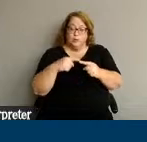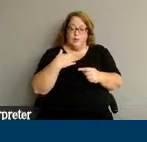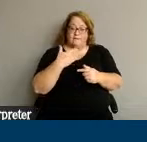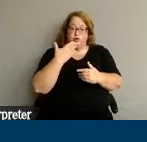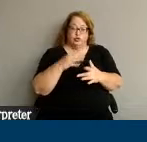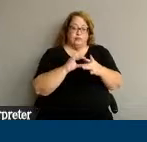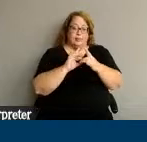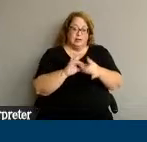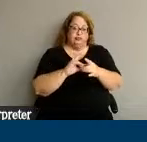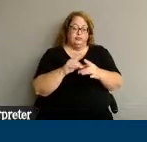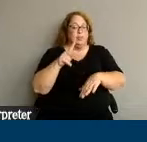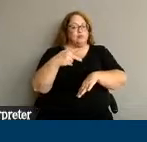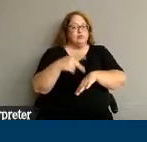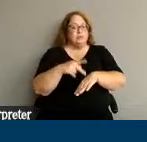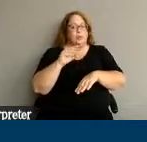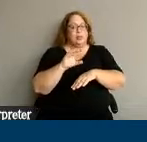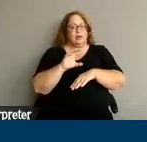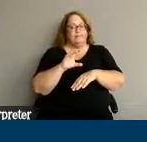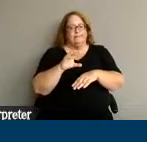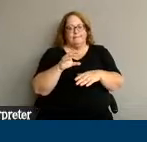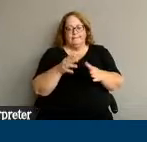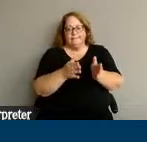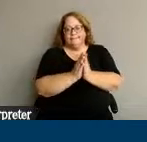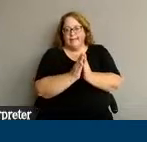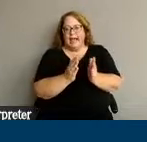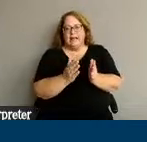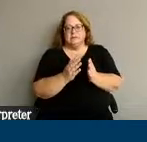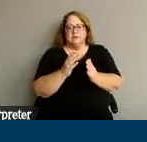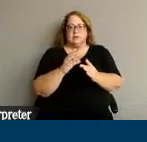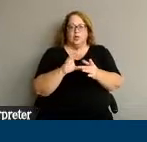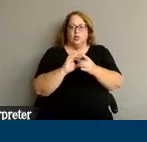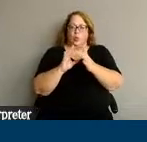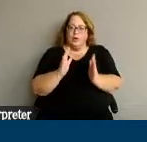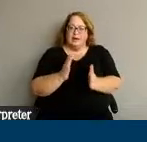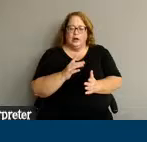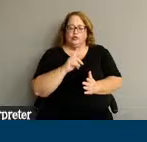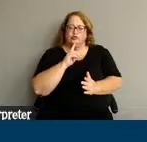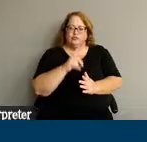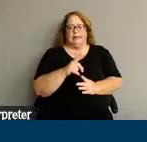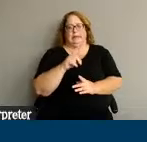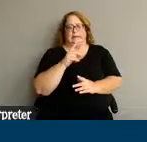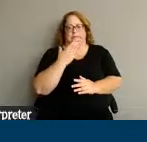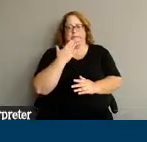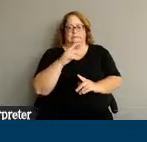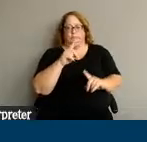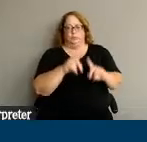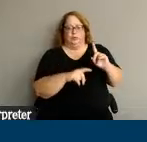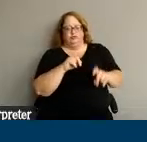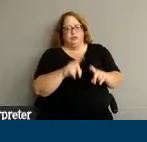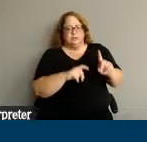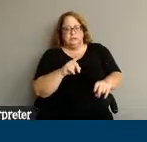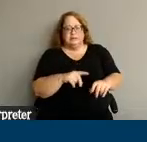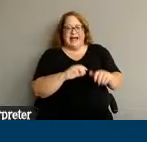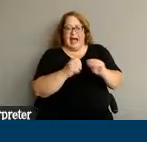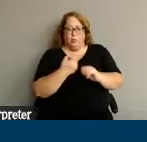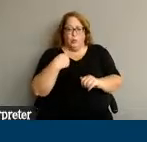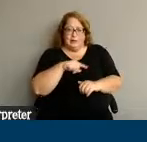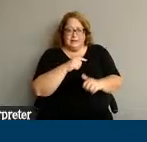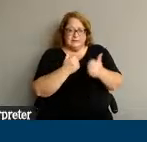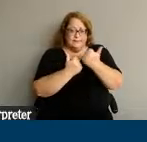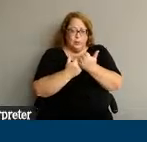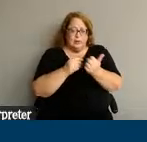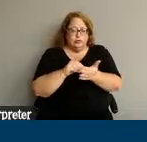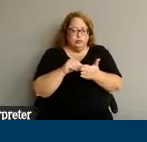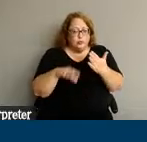relationships, the principals will consult the coordinators and ask really deep questions about how are we supporting the